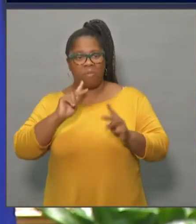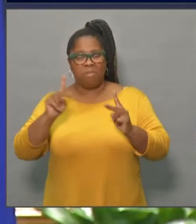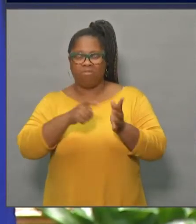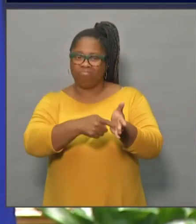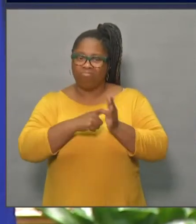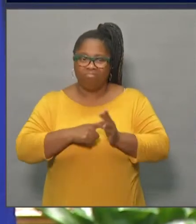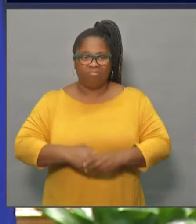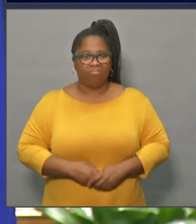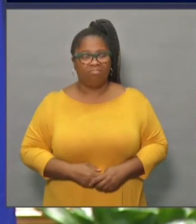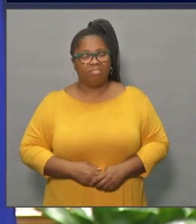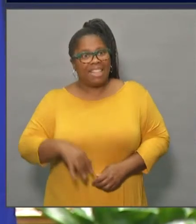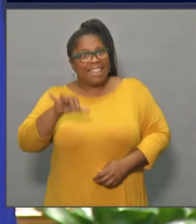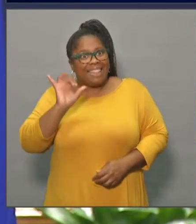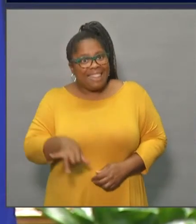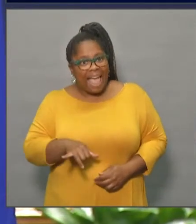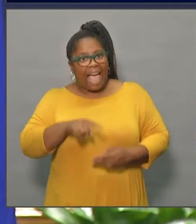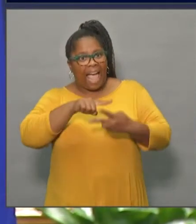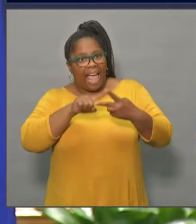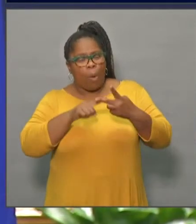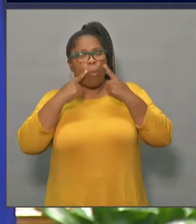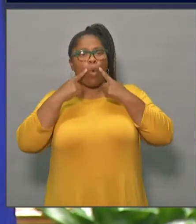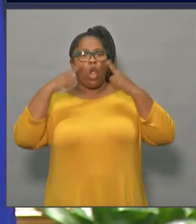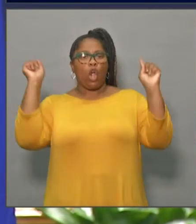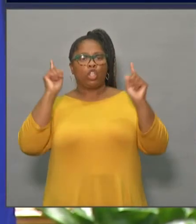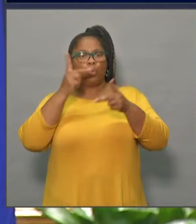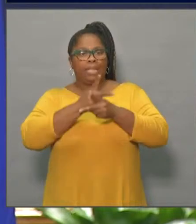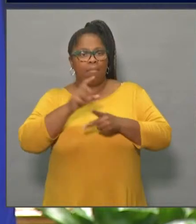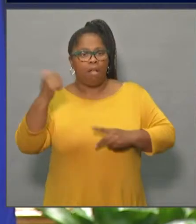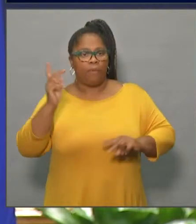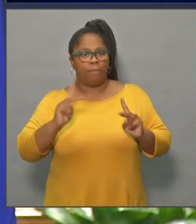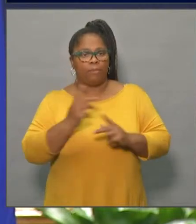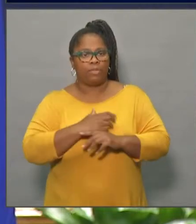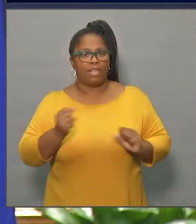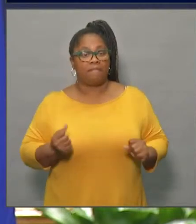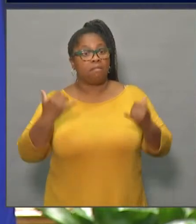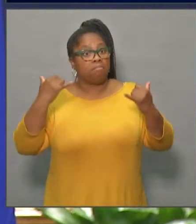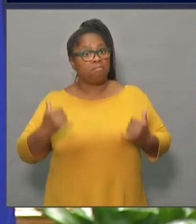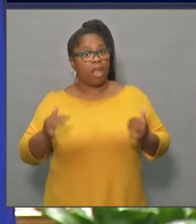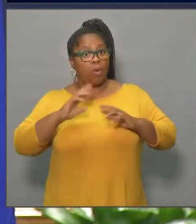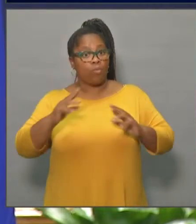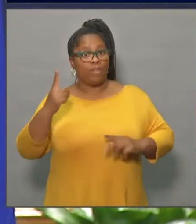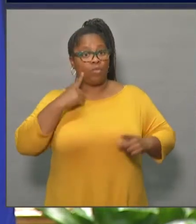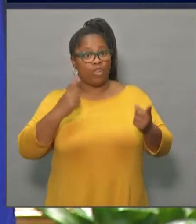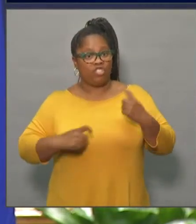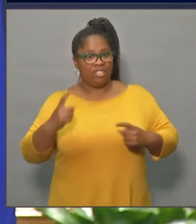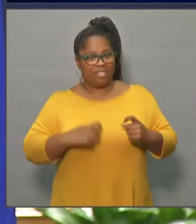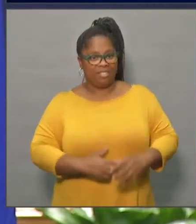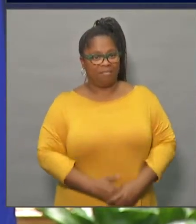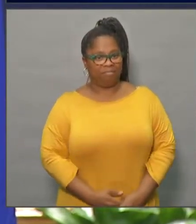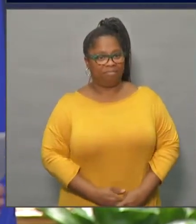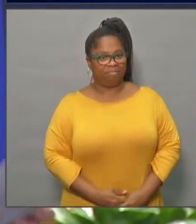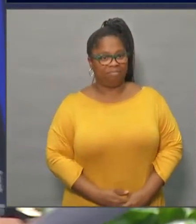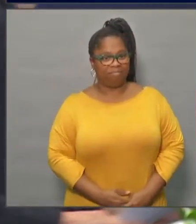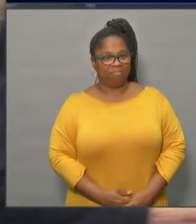This is your way of keeping other people safe. Thank you very much, and now we'll go to questions.